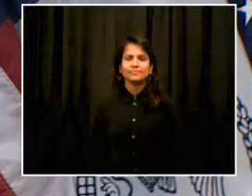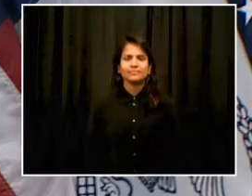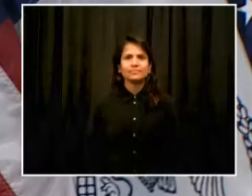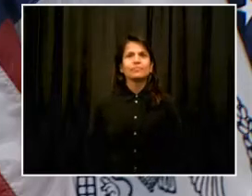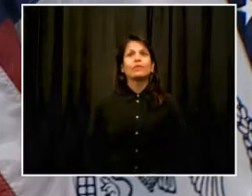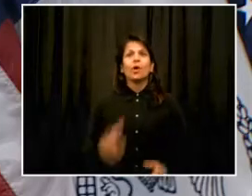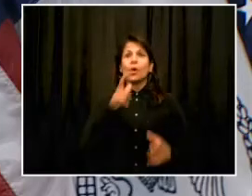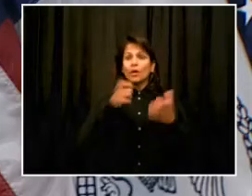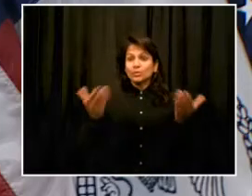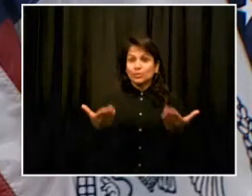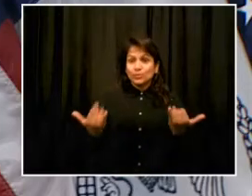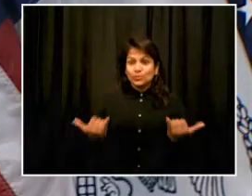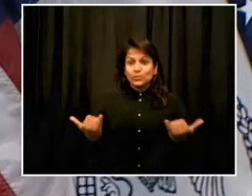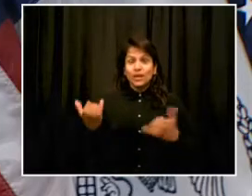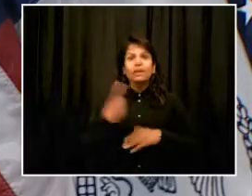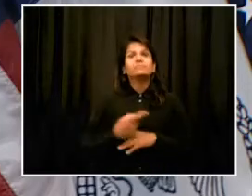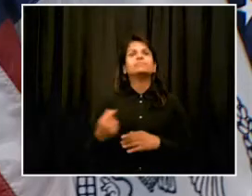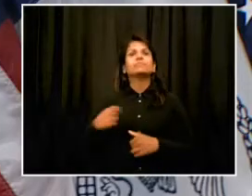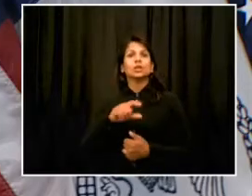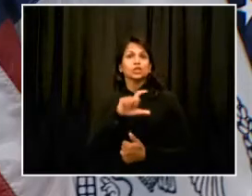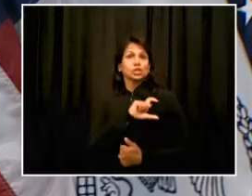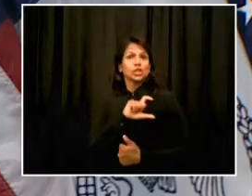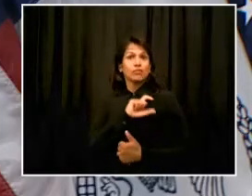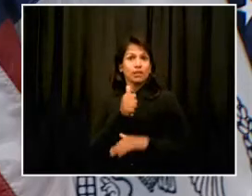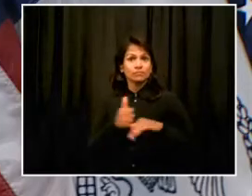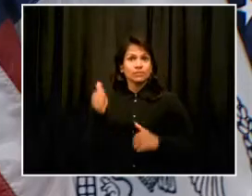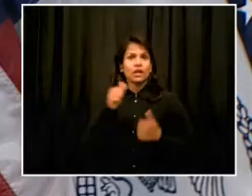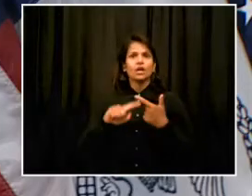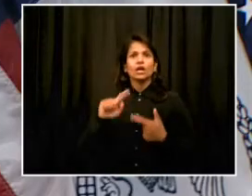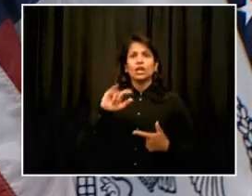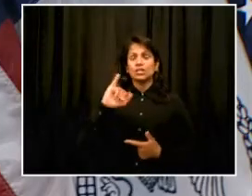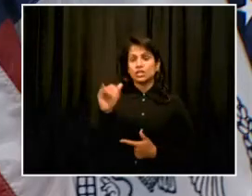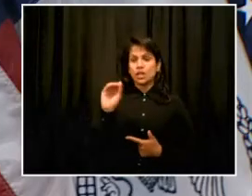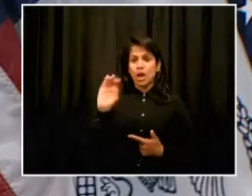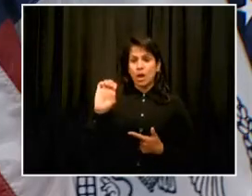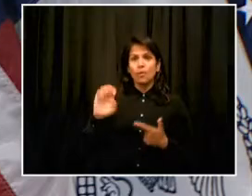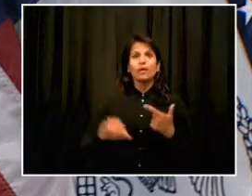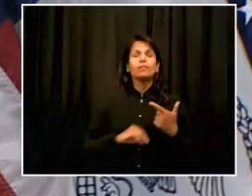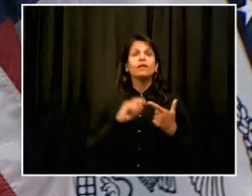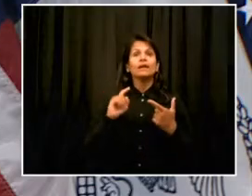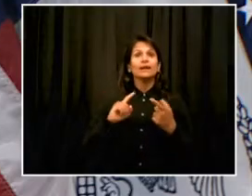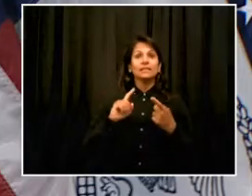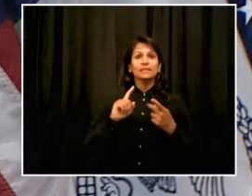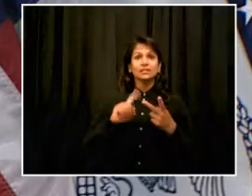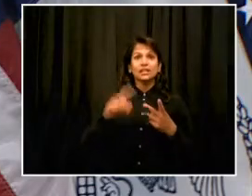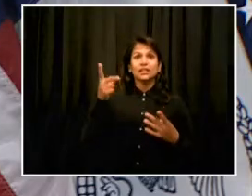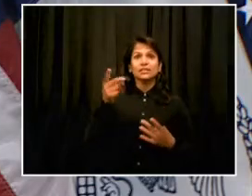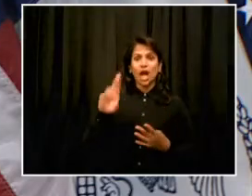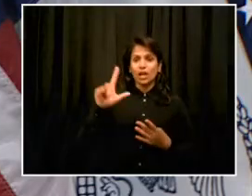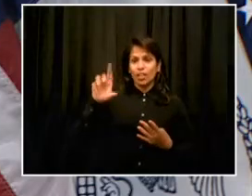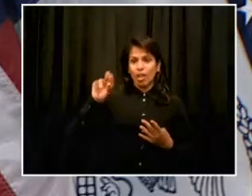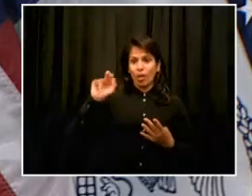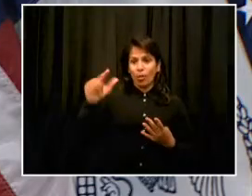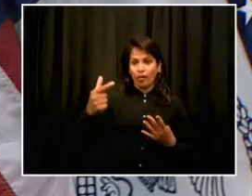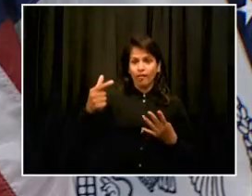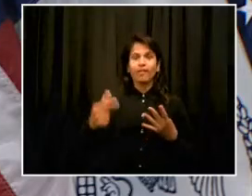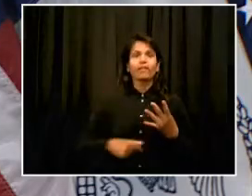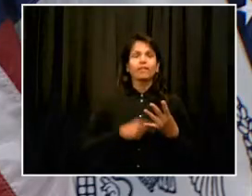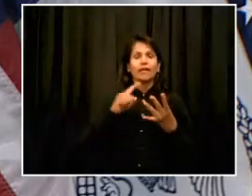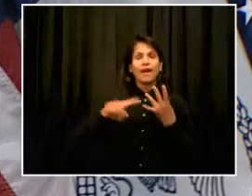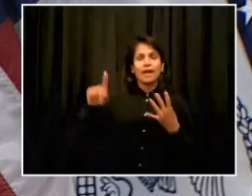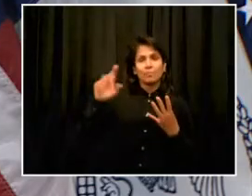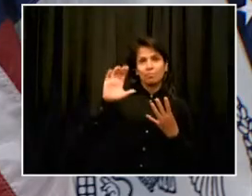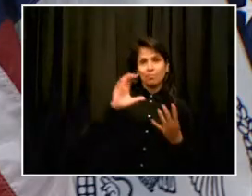Sheriff Fizito, Executive Director of the Test and Trace Corps, Dr. Long, DeWitt Commissioner Tisch, Emergency Management